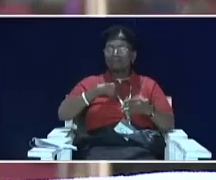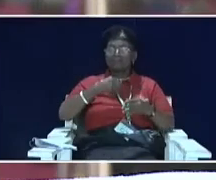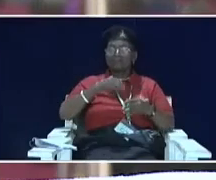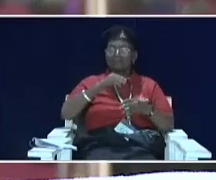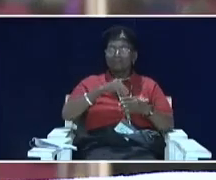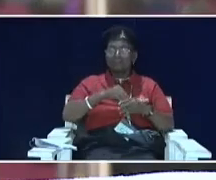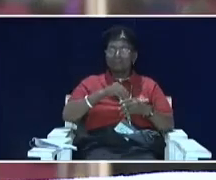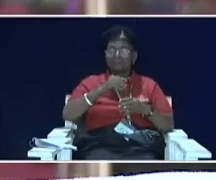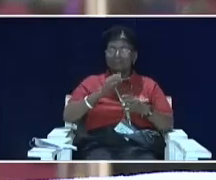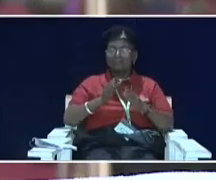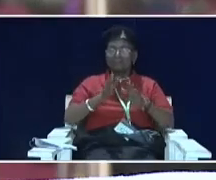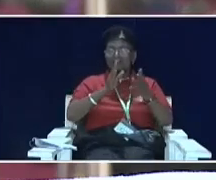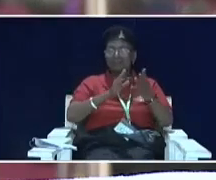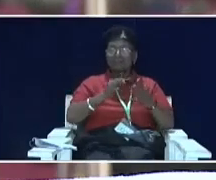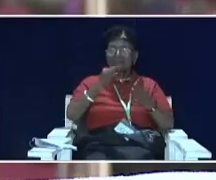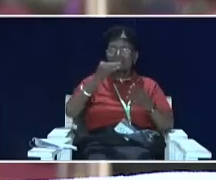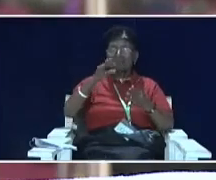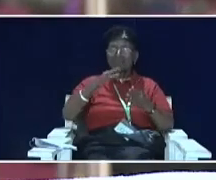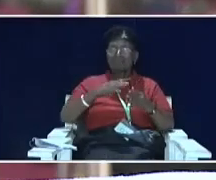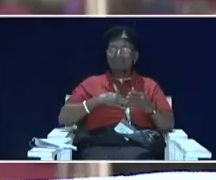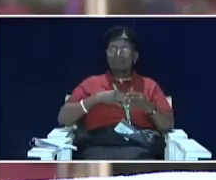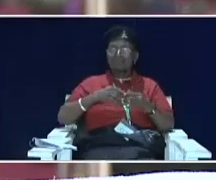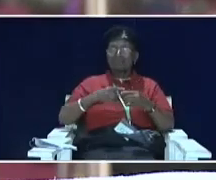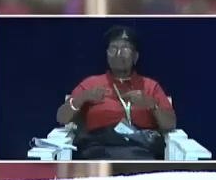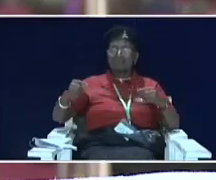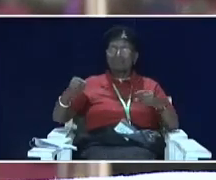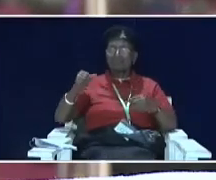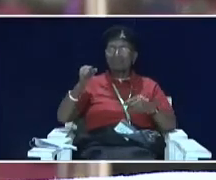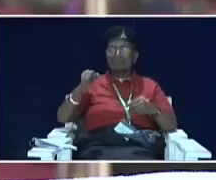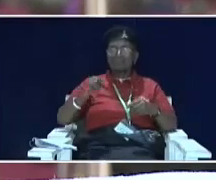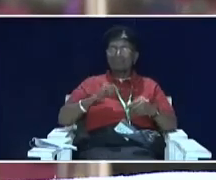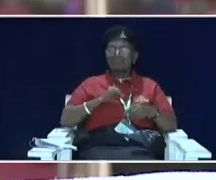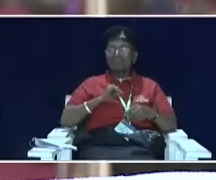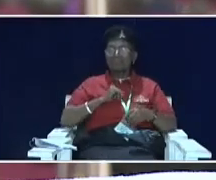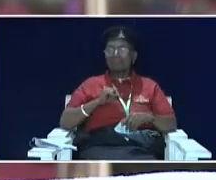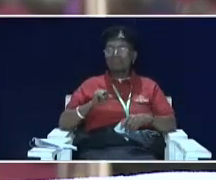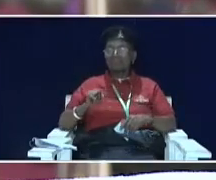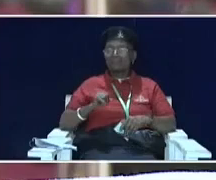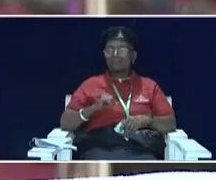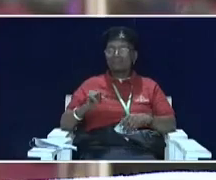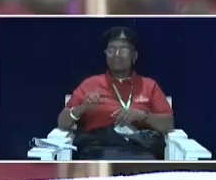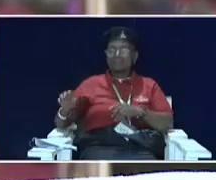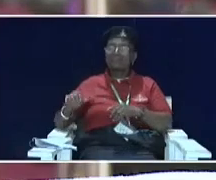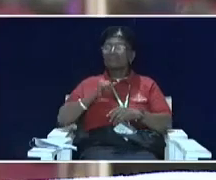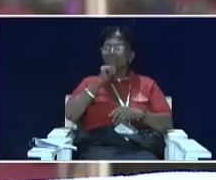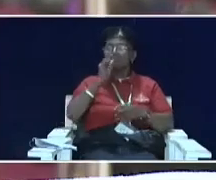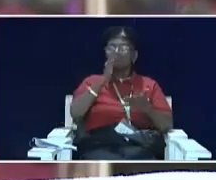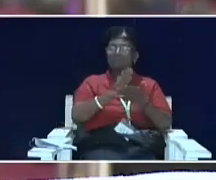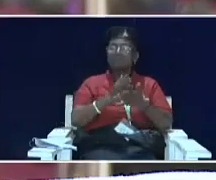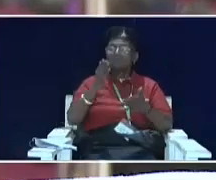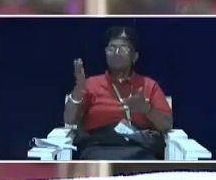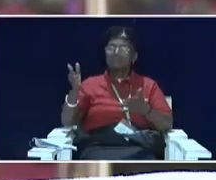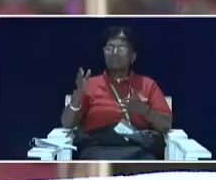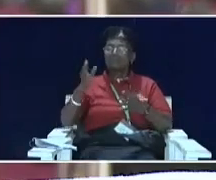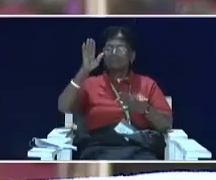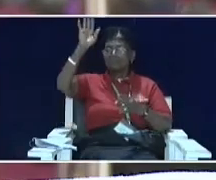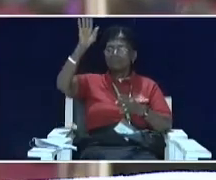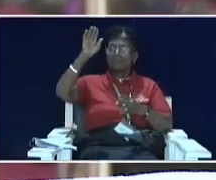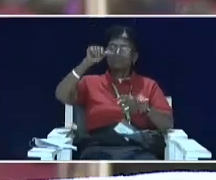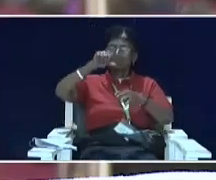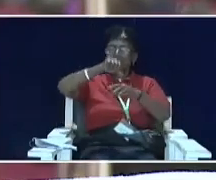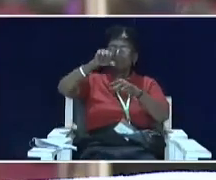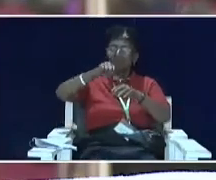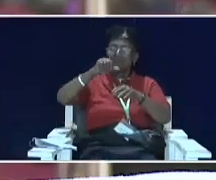enemies. And didn't stop there. And thou anointed my head with oil.